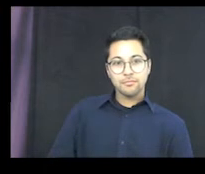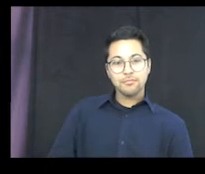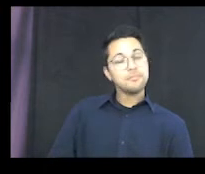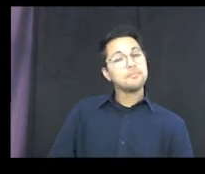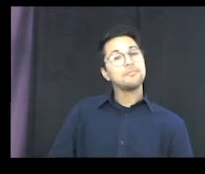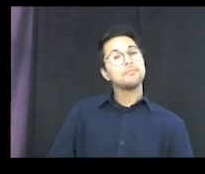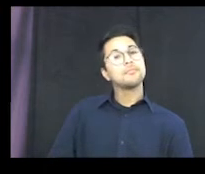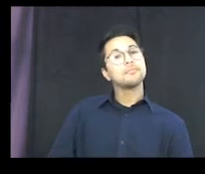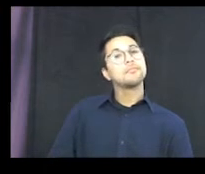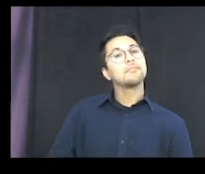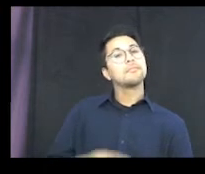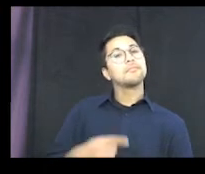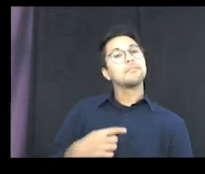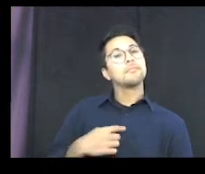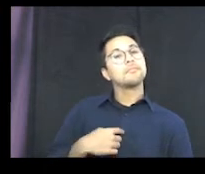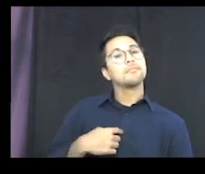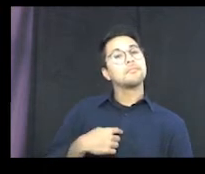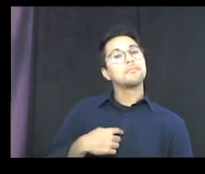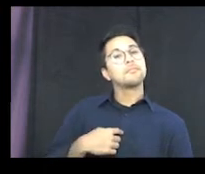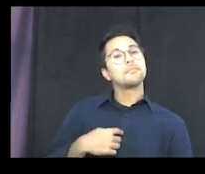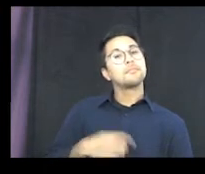and I am